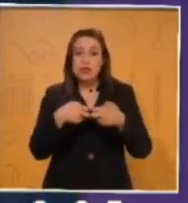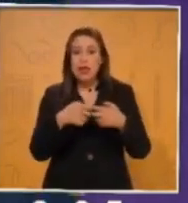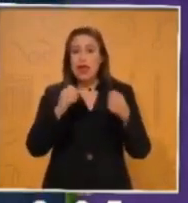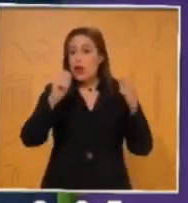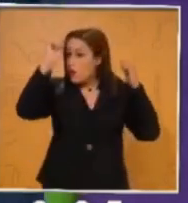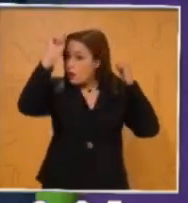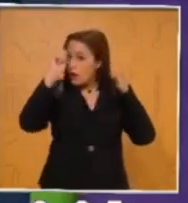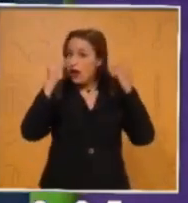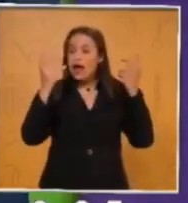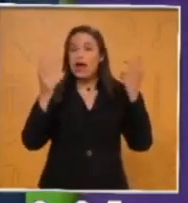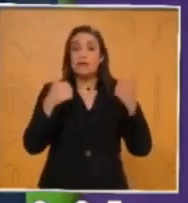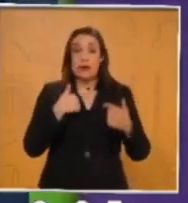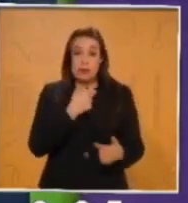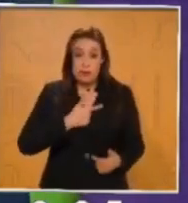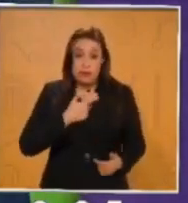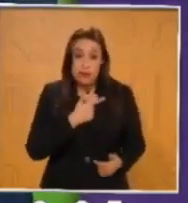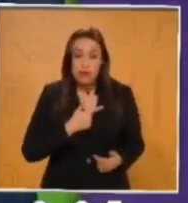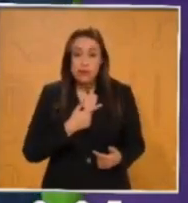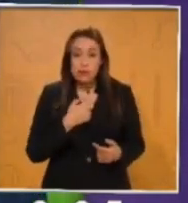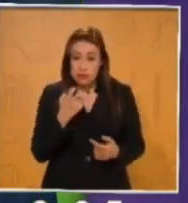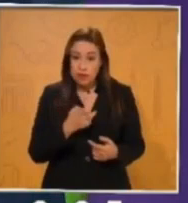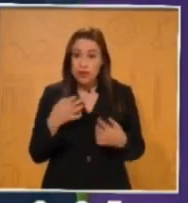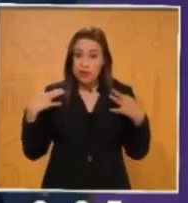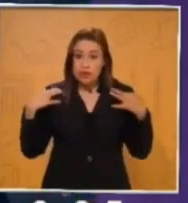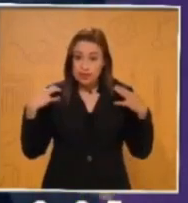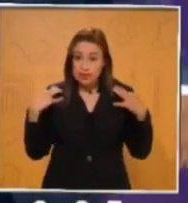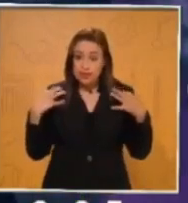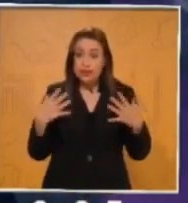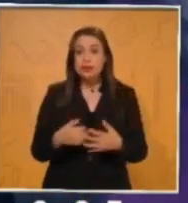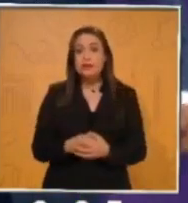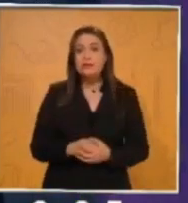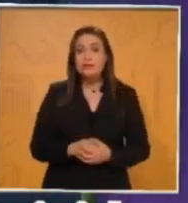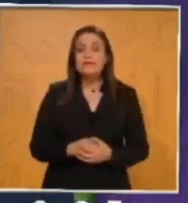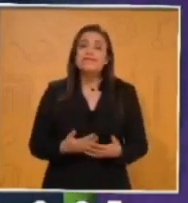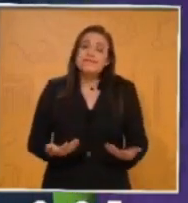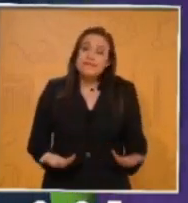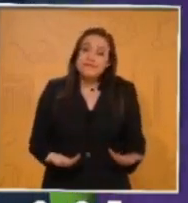like informal clothes. True.